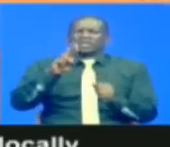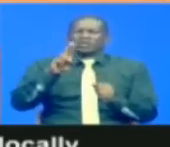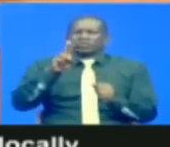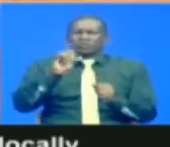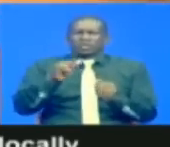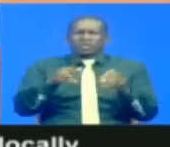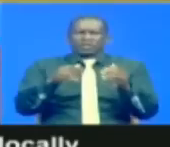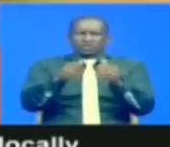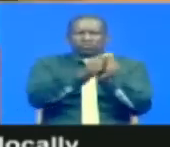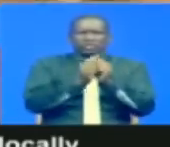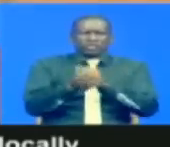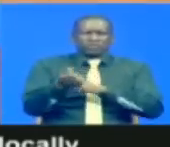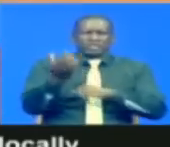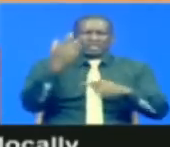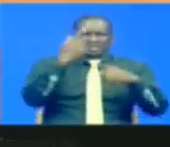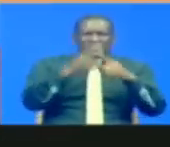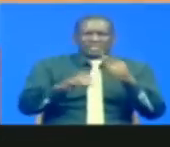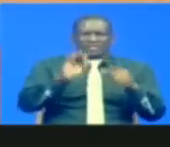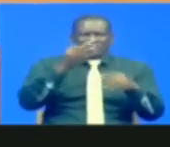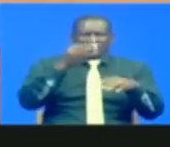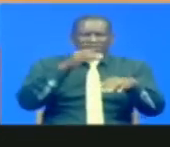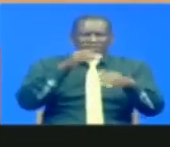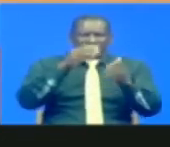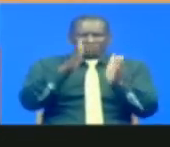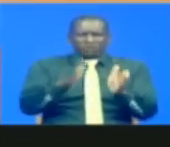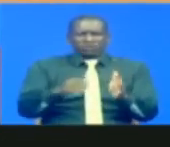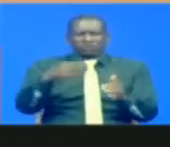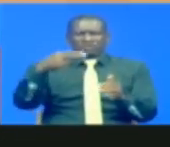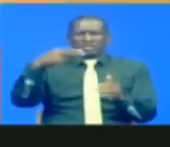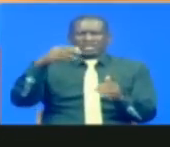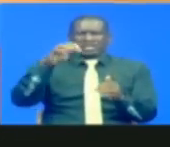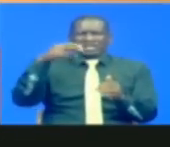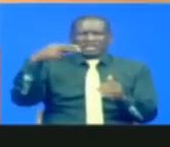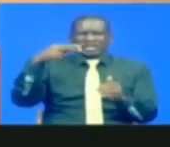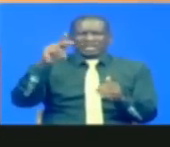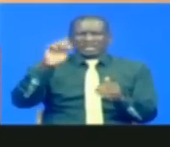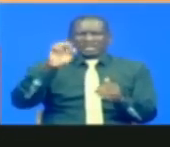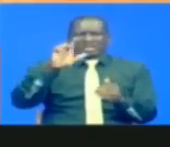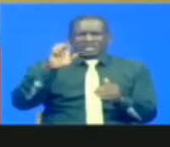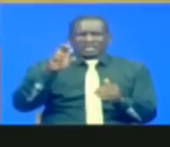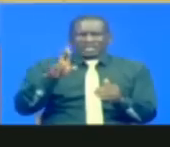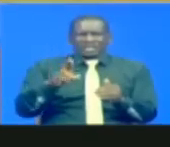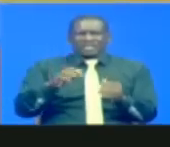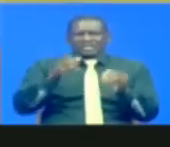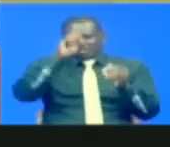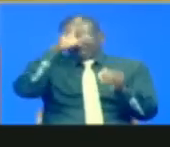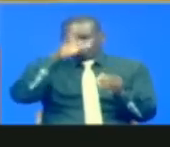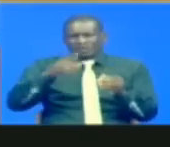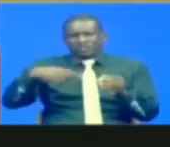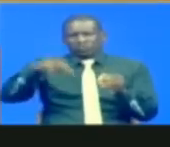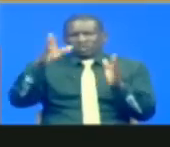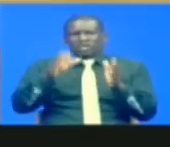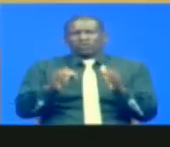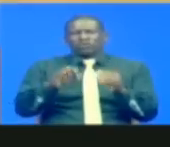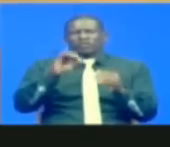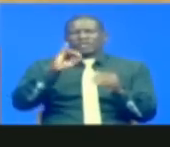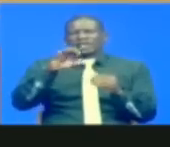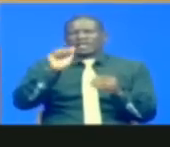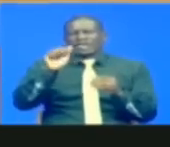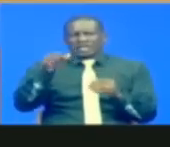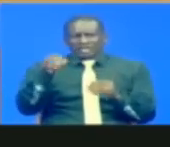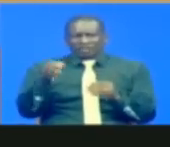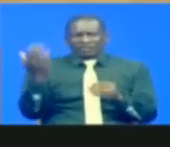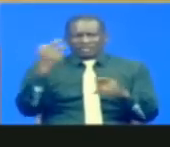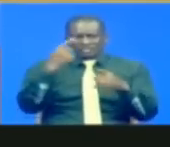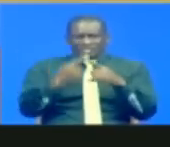year's runner-up Franklin Gelel. Meanwhile, Benjamin Kigen, the surprise winner of the 3,000 meters steeplechase at the IAAF Diamond League last